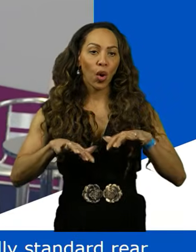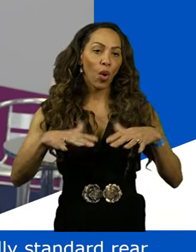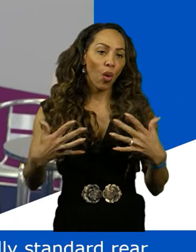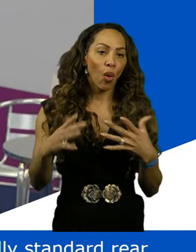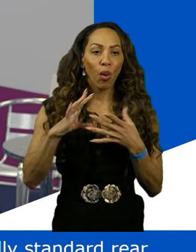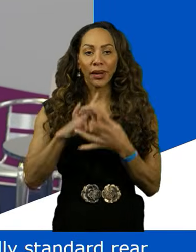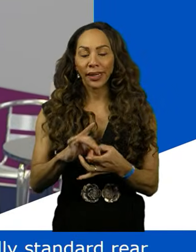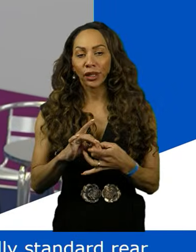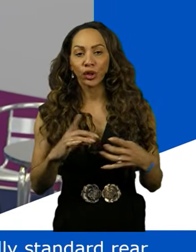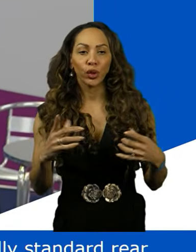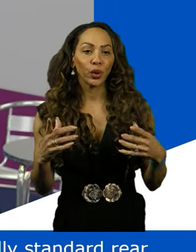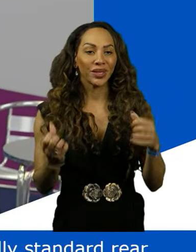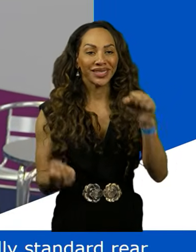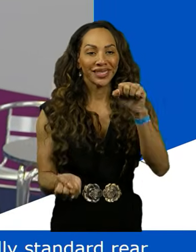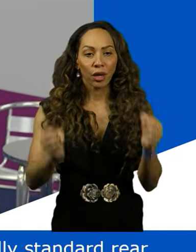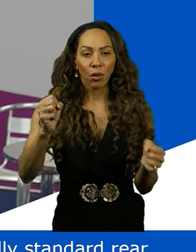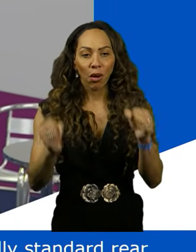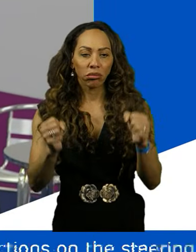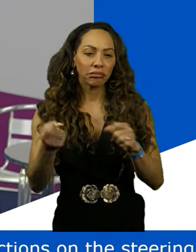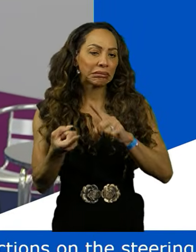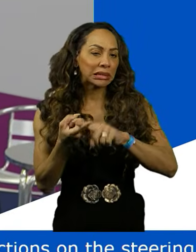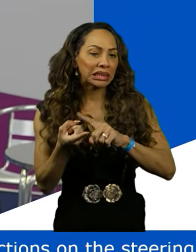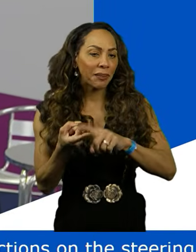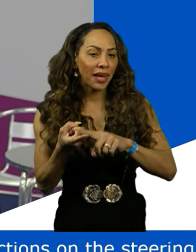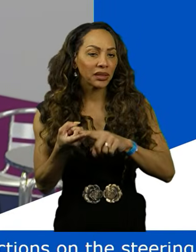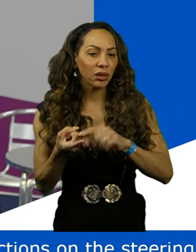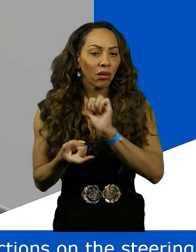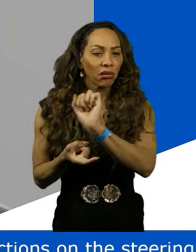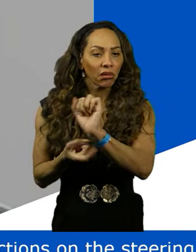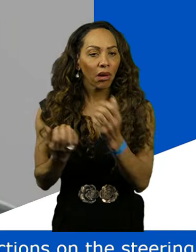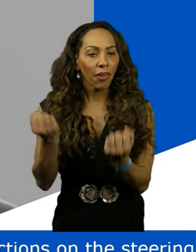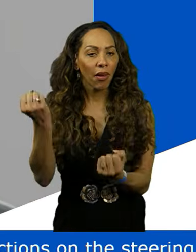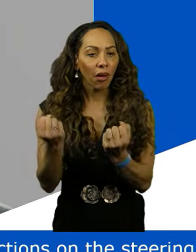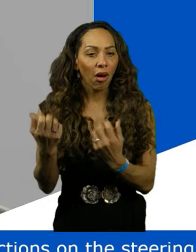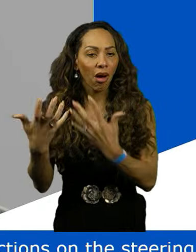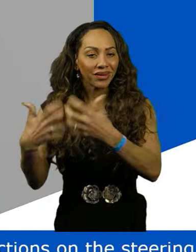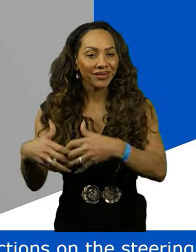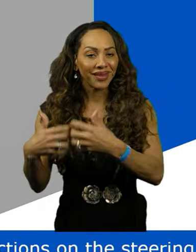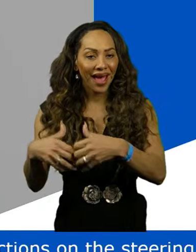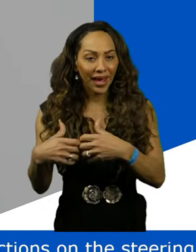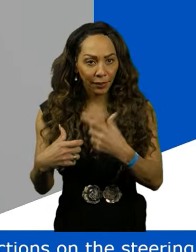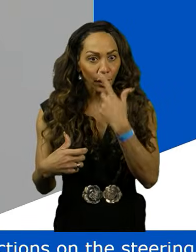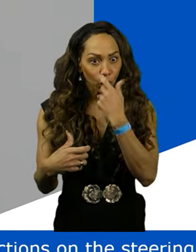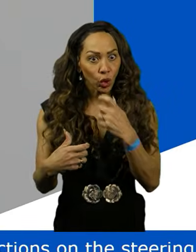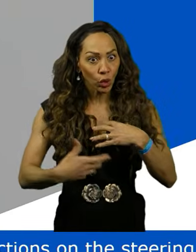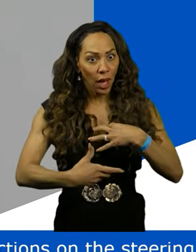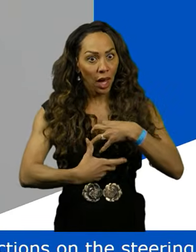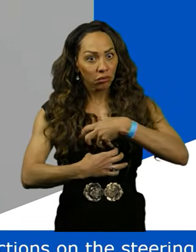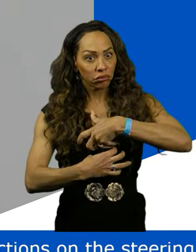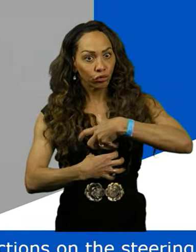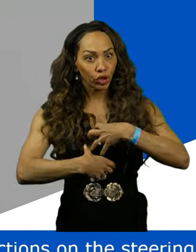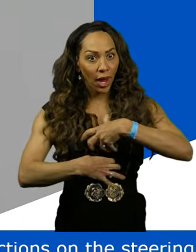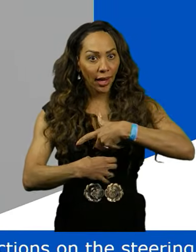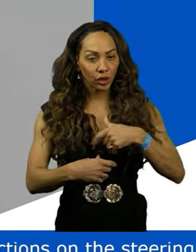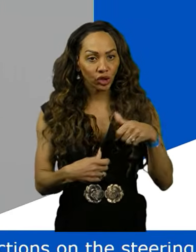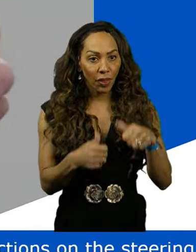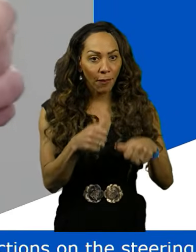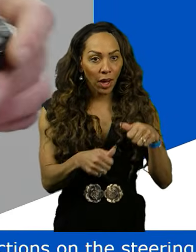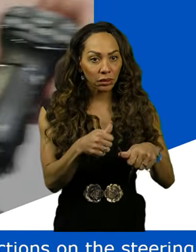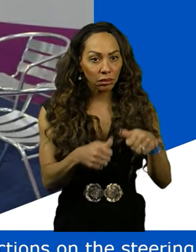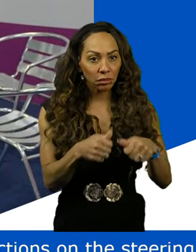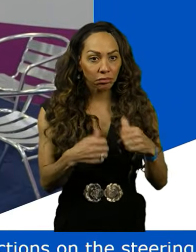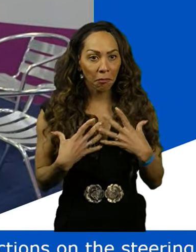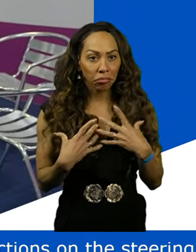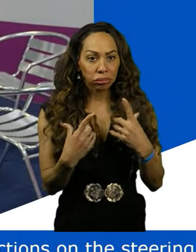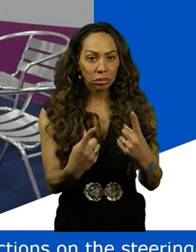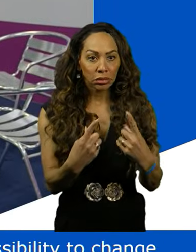wheel. It's a little bit depending on the technology in the car, but you have the possibility to change functions on those buttons. Okay.